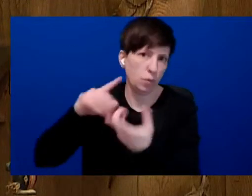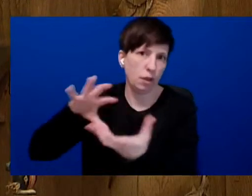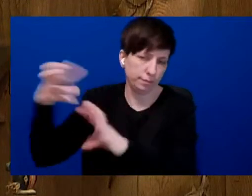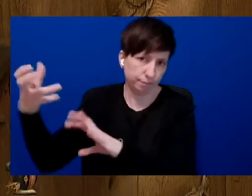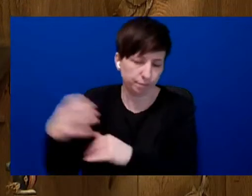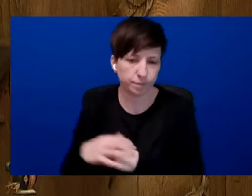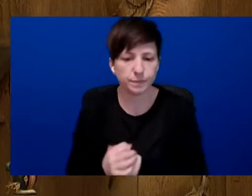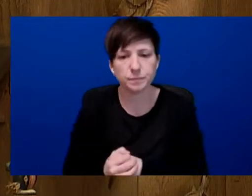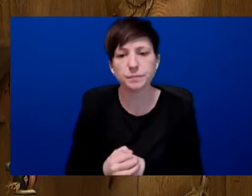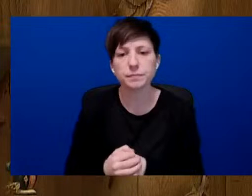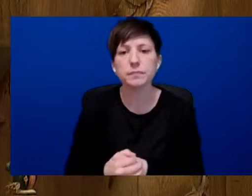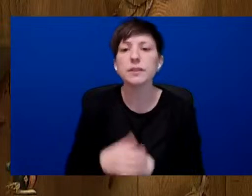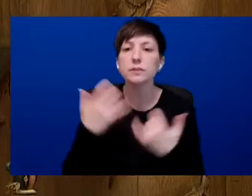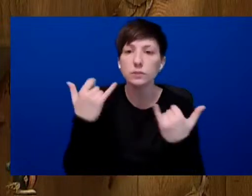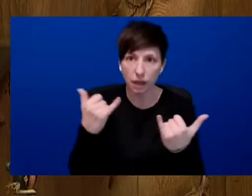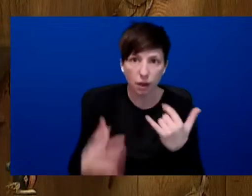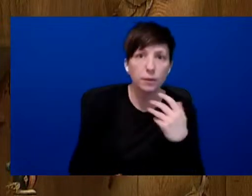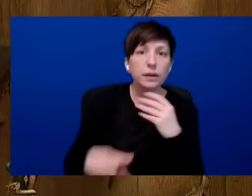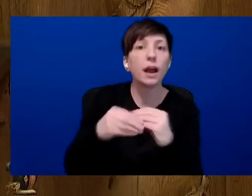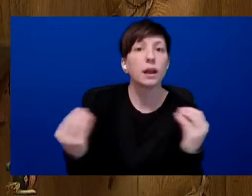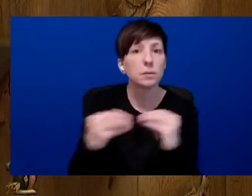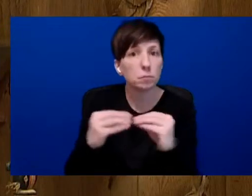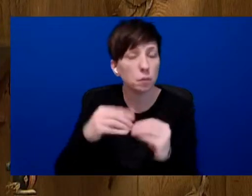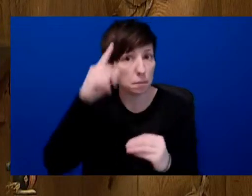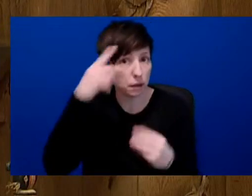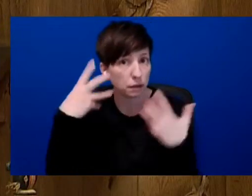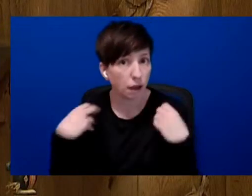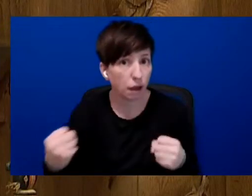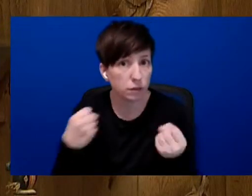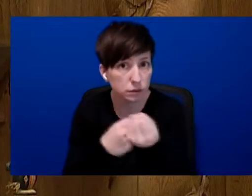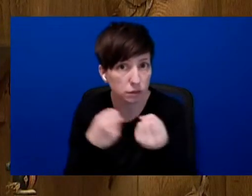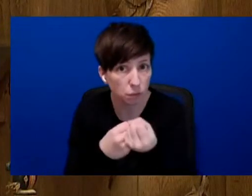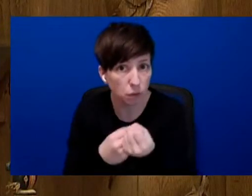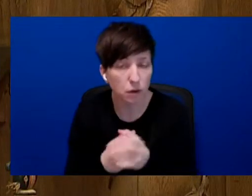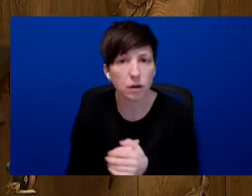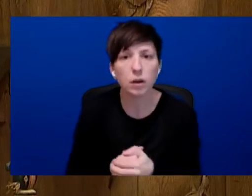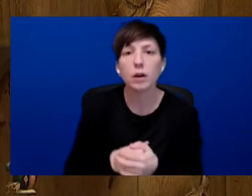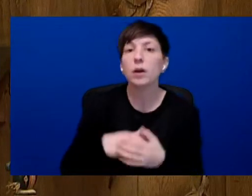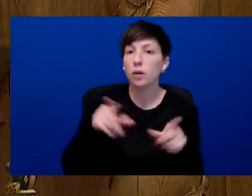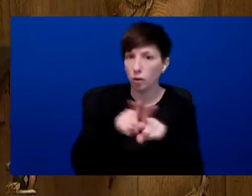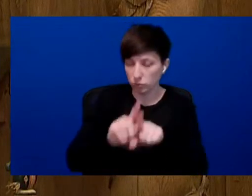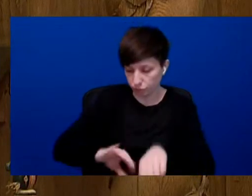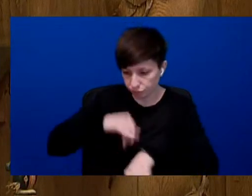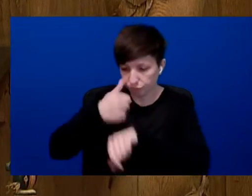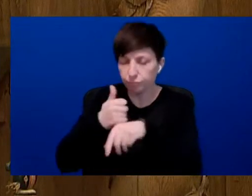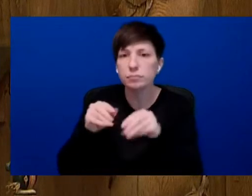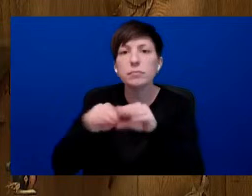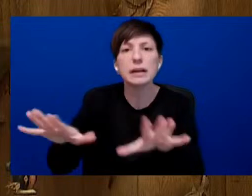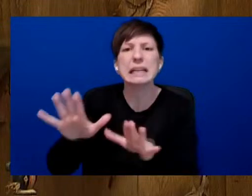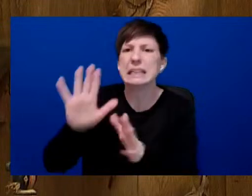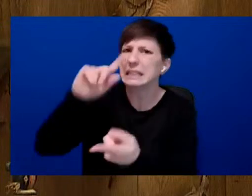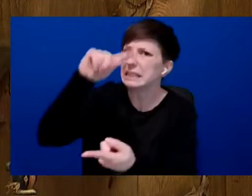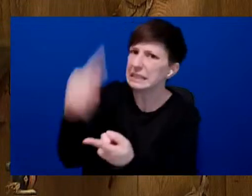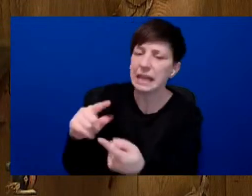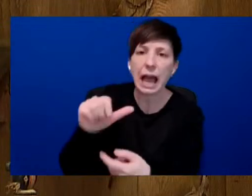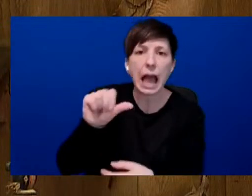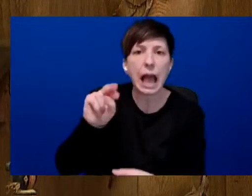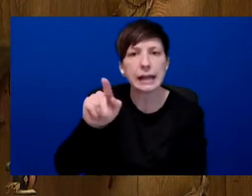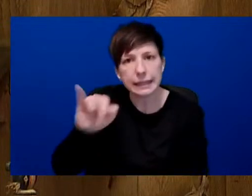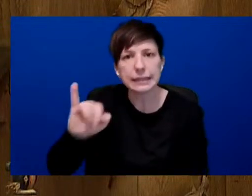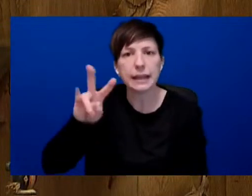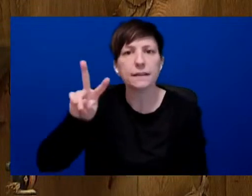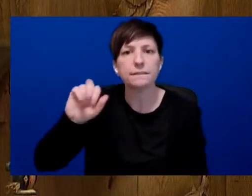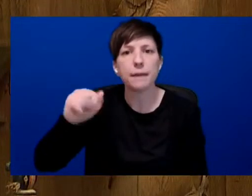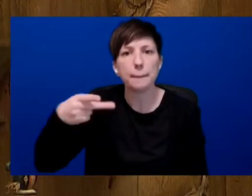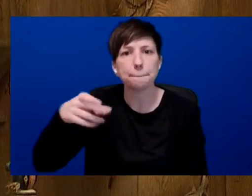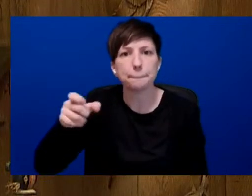more support for mental health centers, launching an anti-vaping strategy, improving literacy screening,